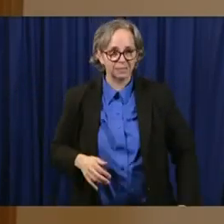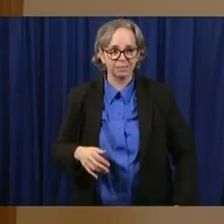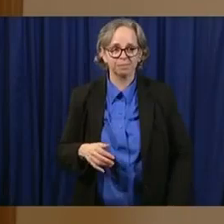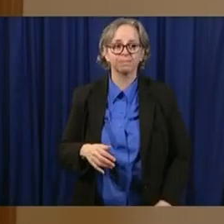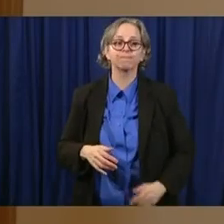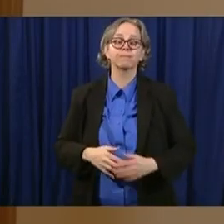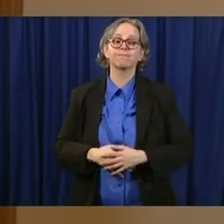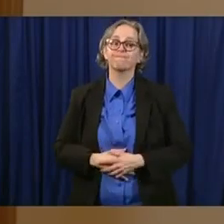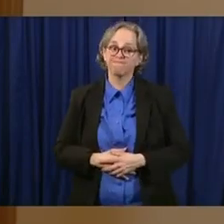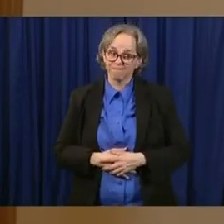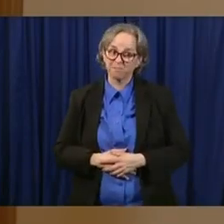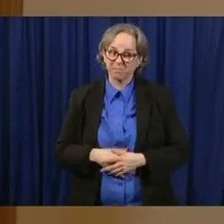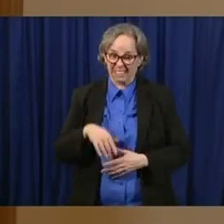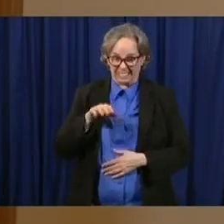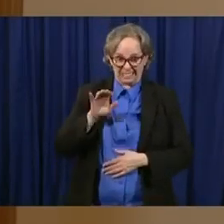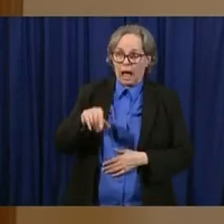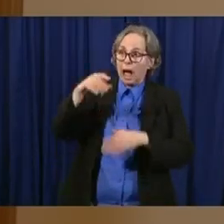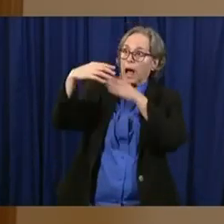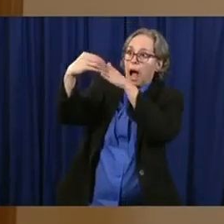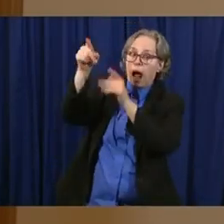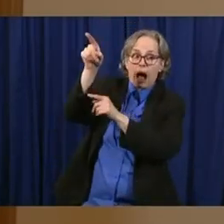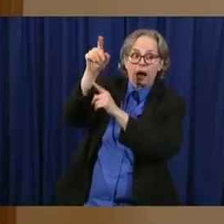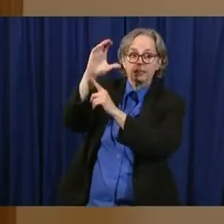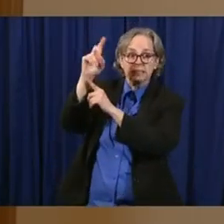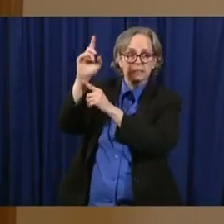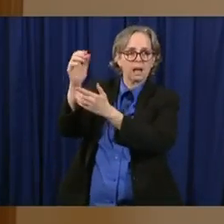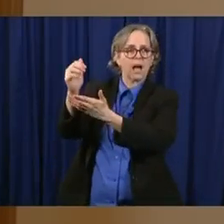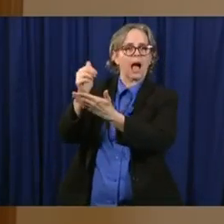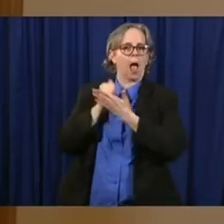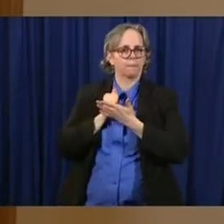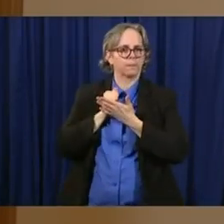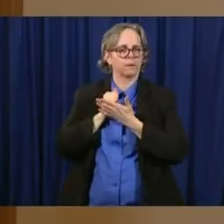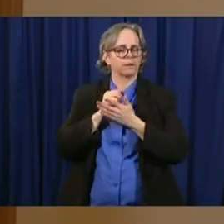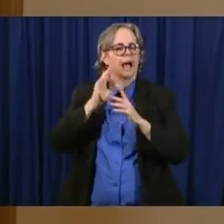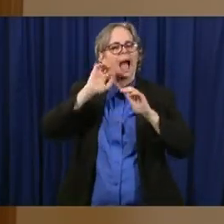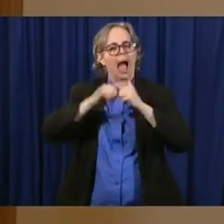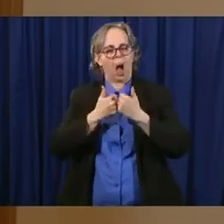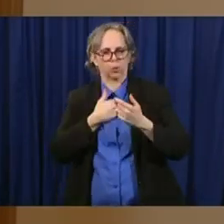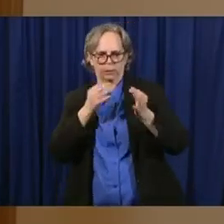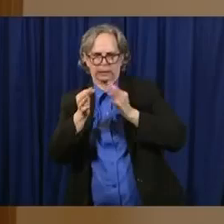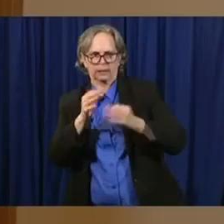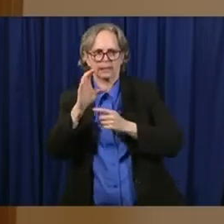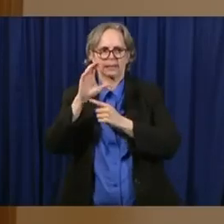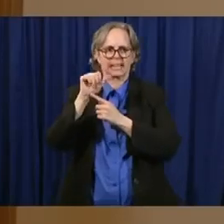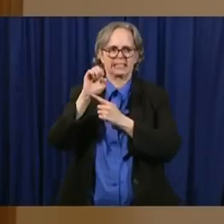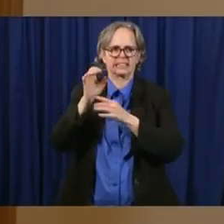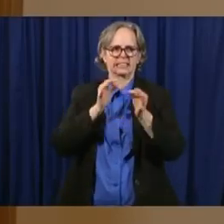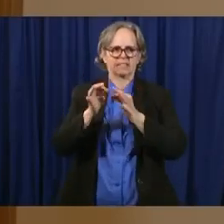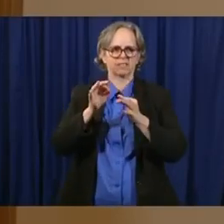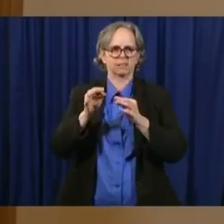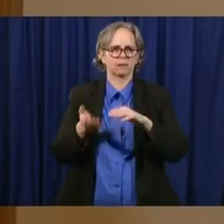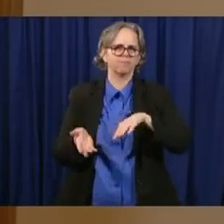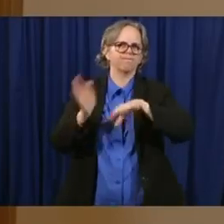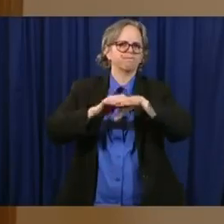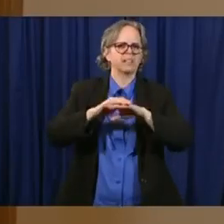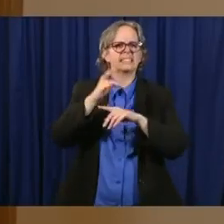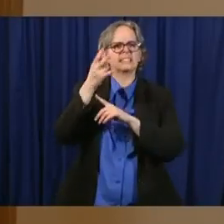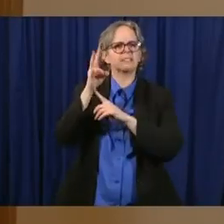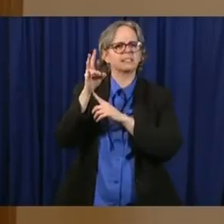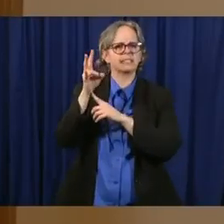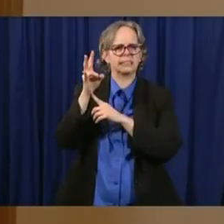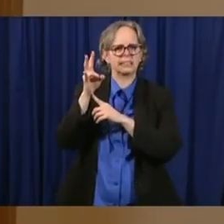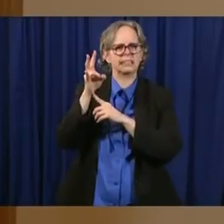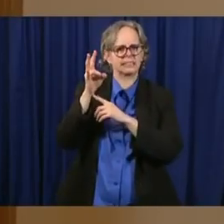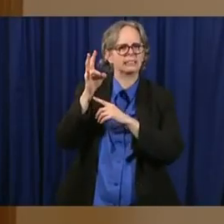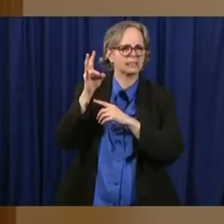case definition yesterday by about 17 cases. So it's still not a lot of numbers, but we want to be really clear with folks where we're getting